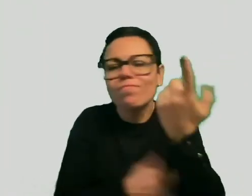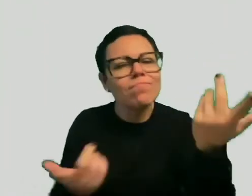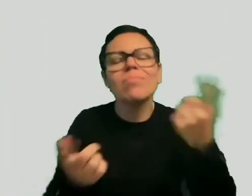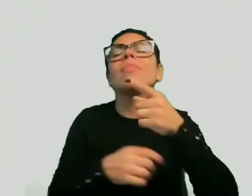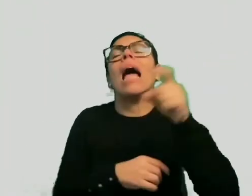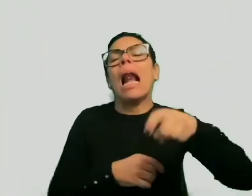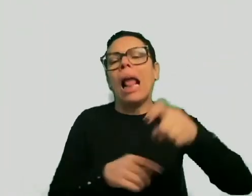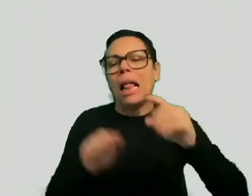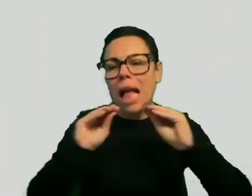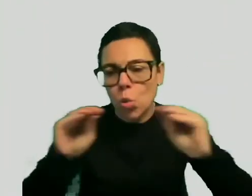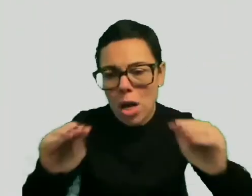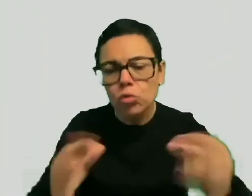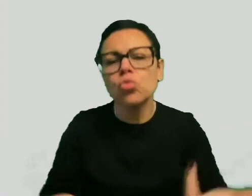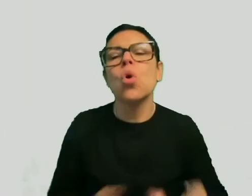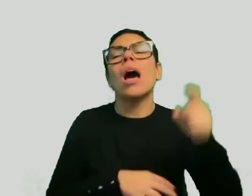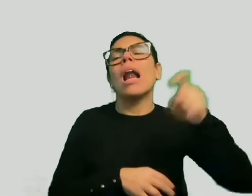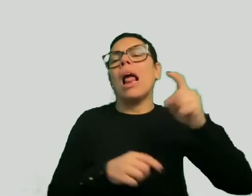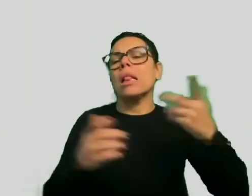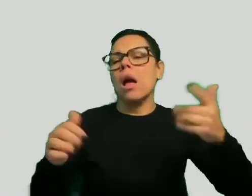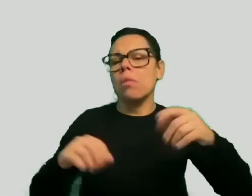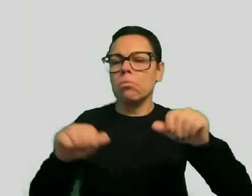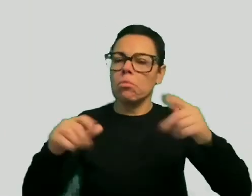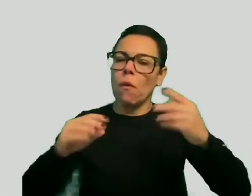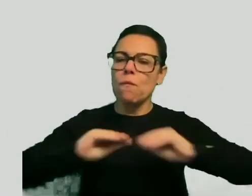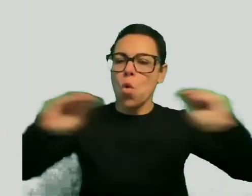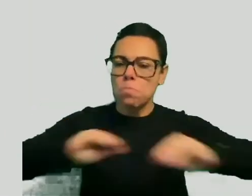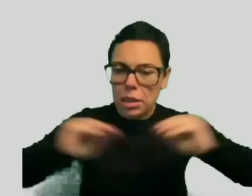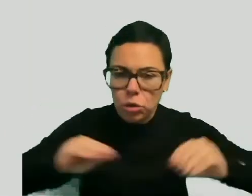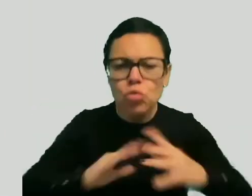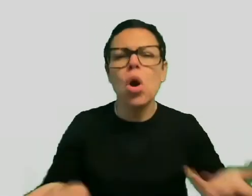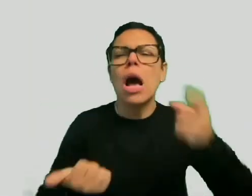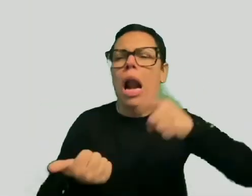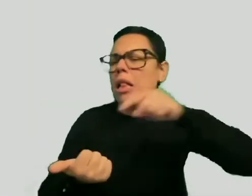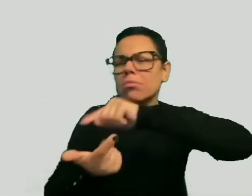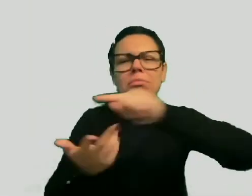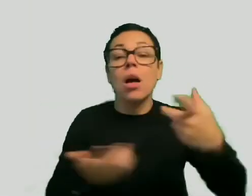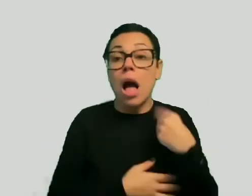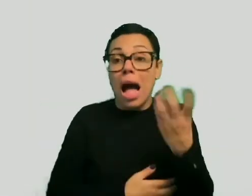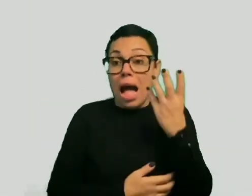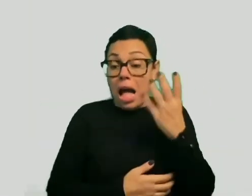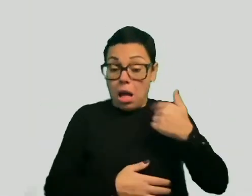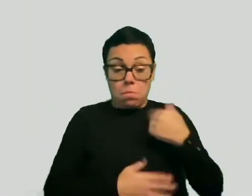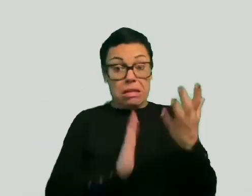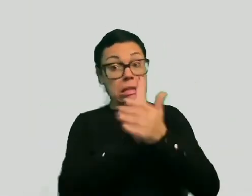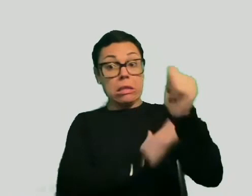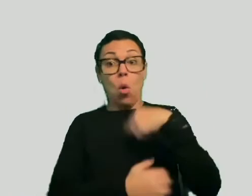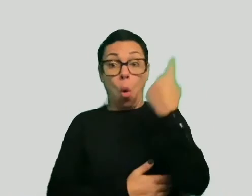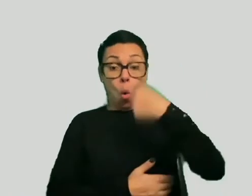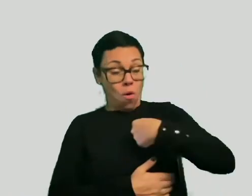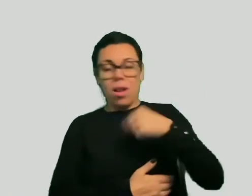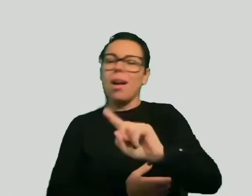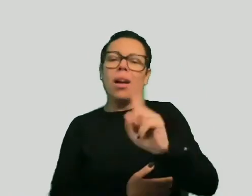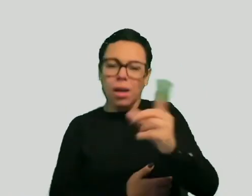all of the areas, who's in it. As somebody said before me, the gender equality experts are probably not the procurement experts, so